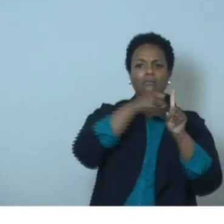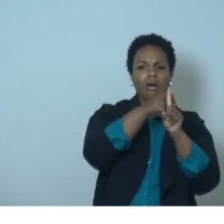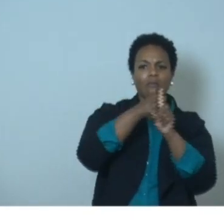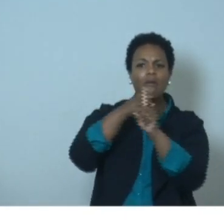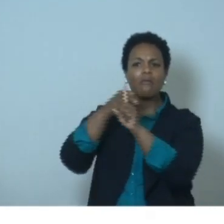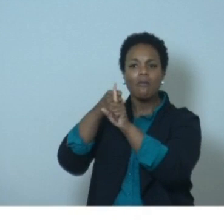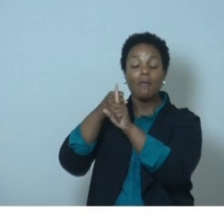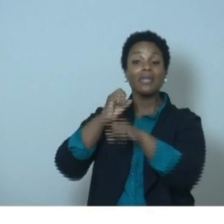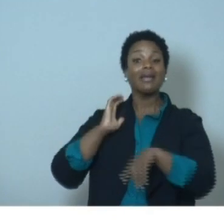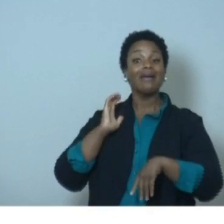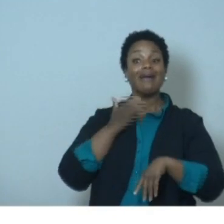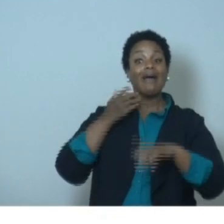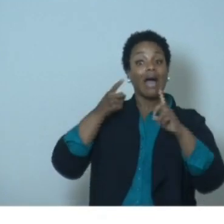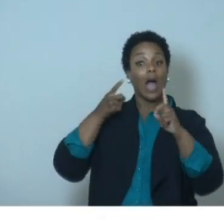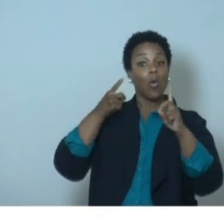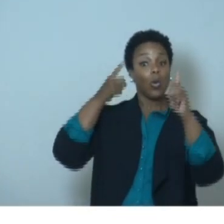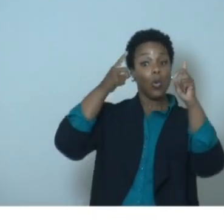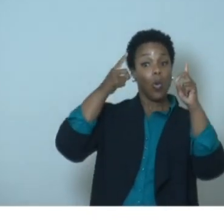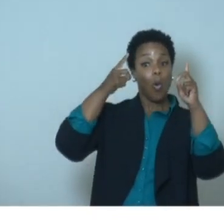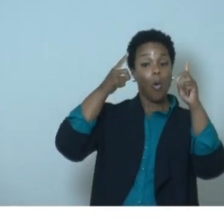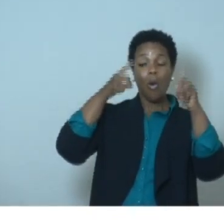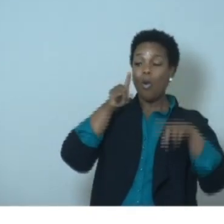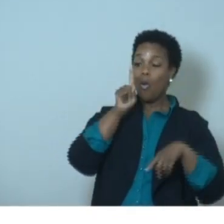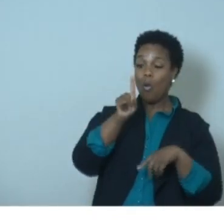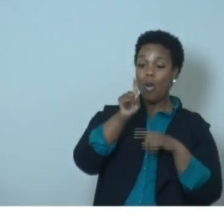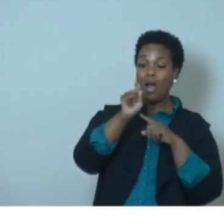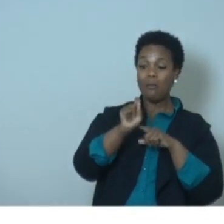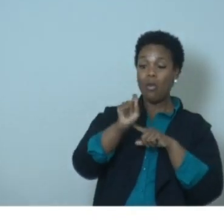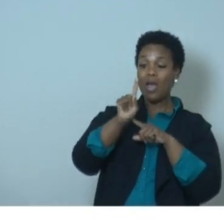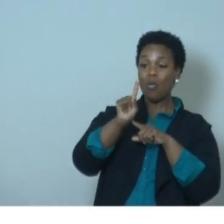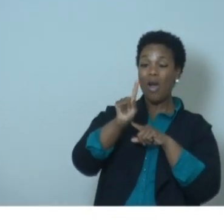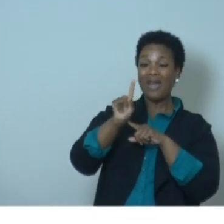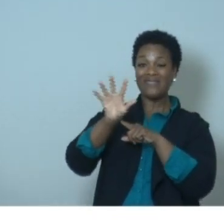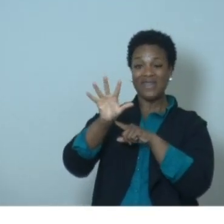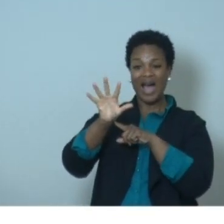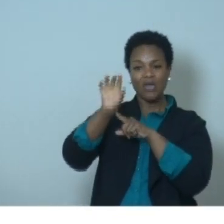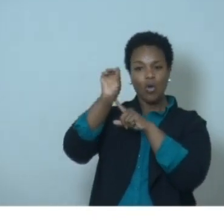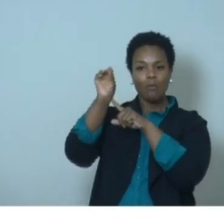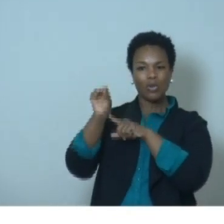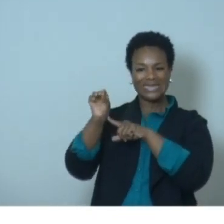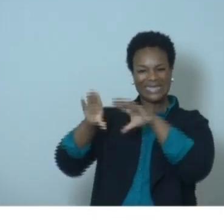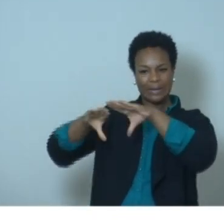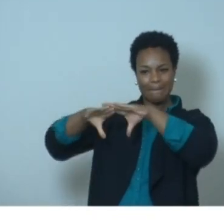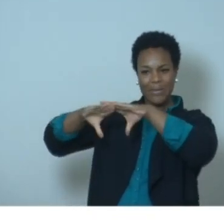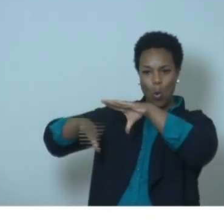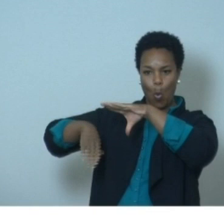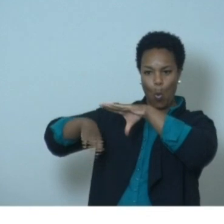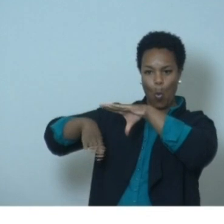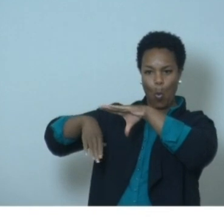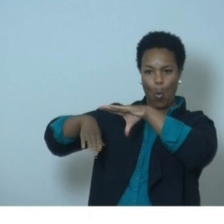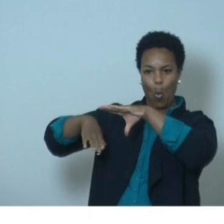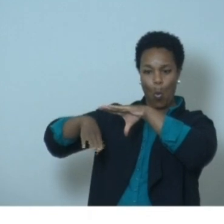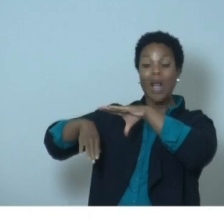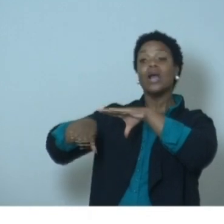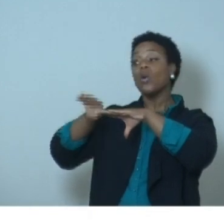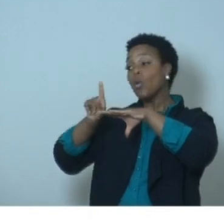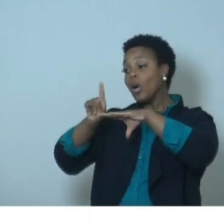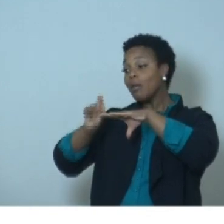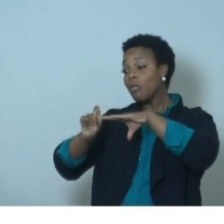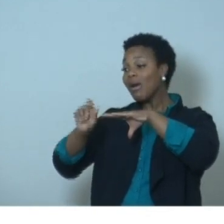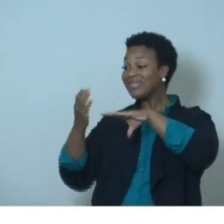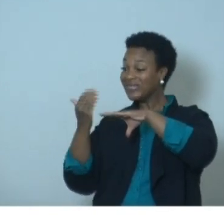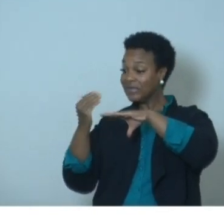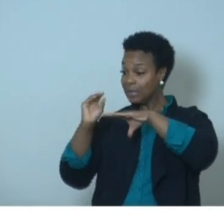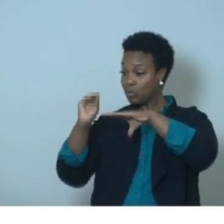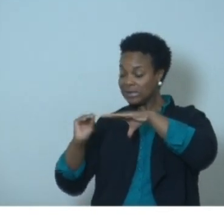get below 1.15. 1.15 gives us room to have a certain percent of additional cases without